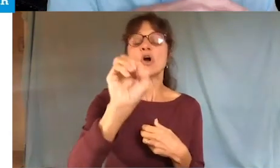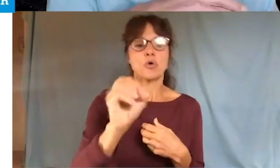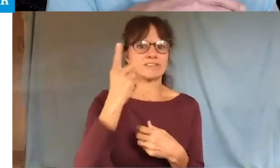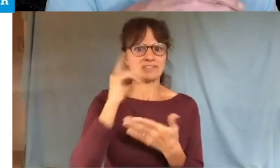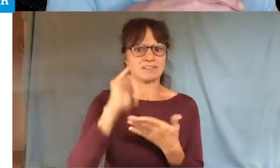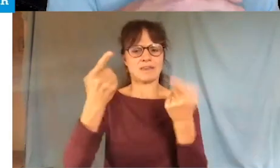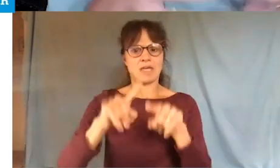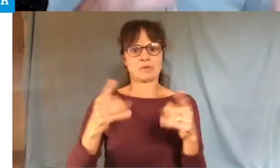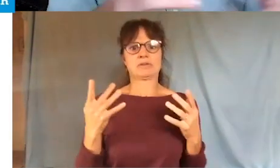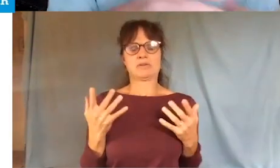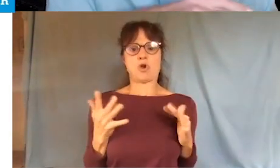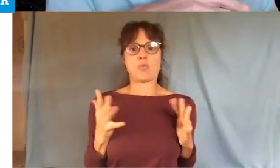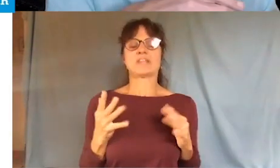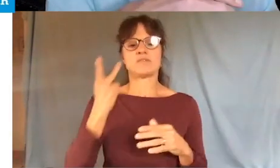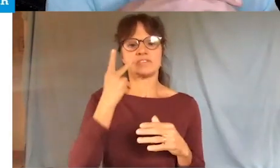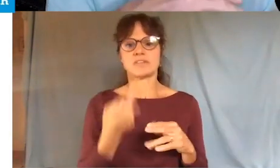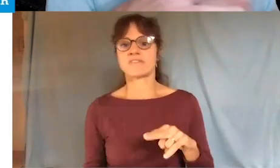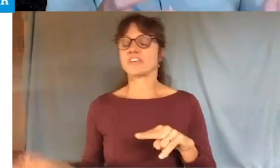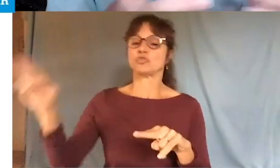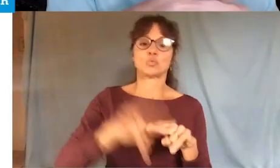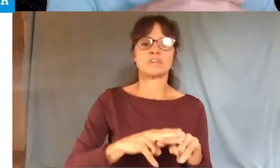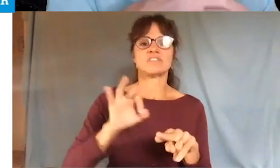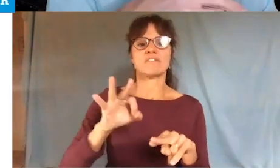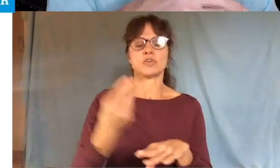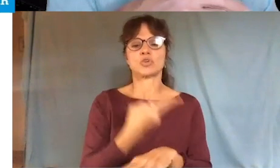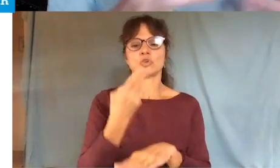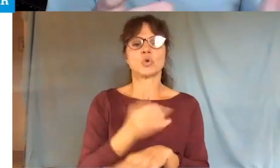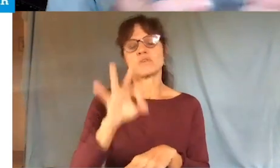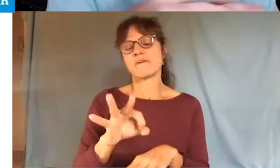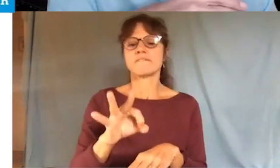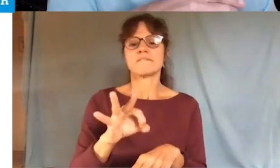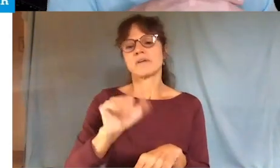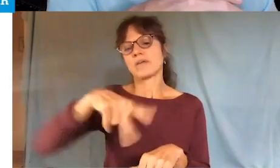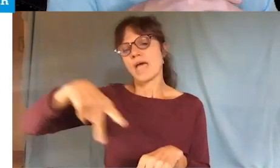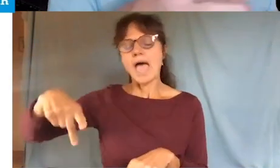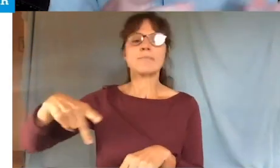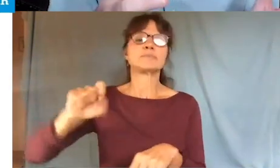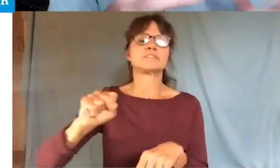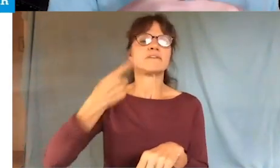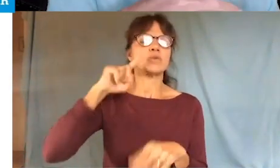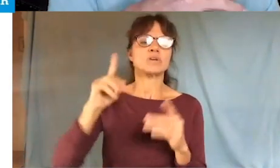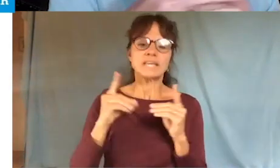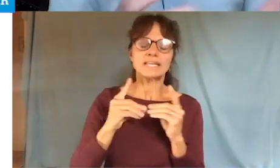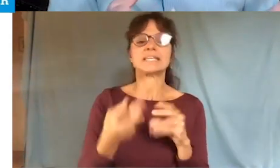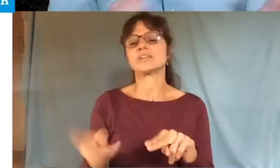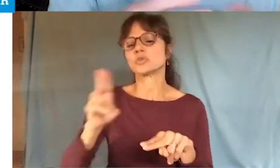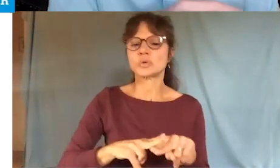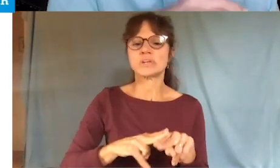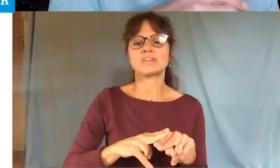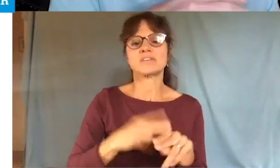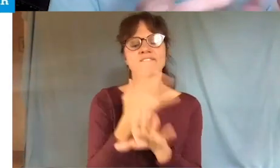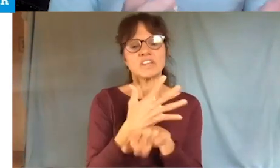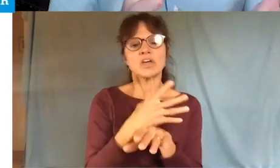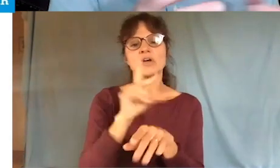have seen a dramatic increase of use of these apps and increasing video